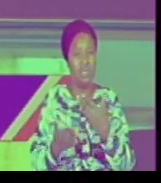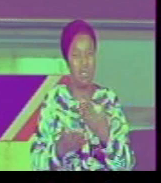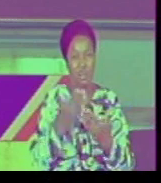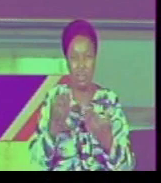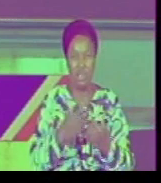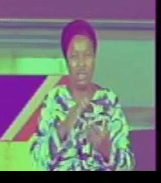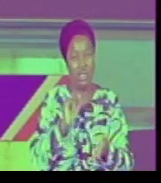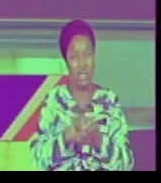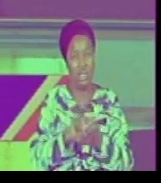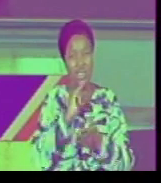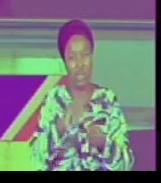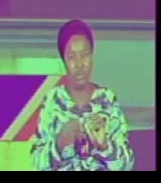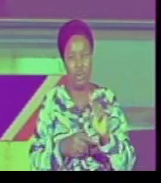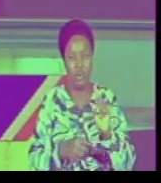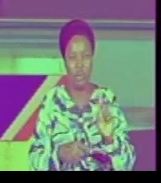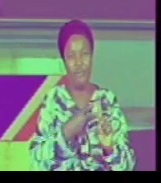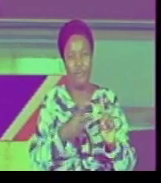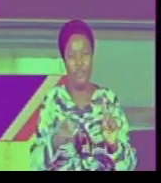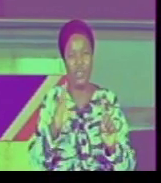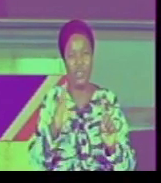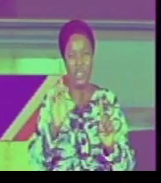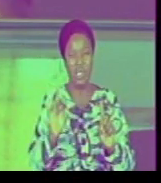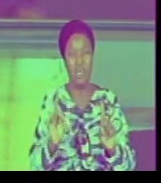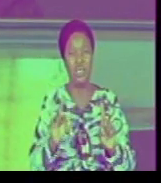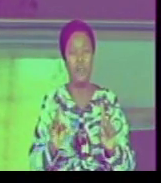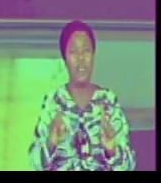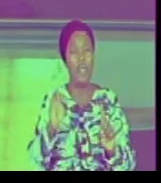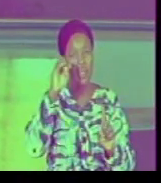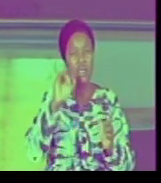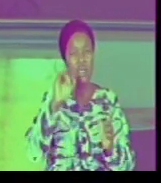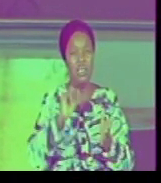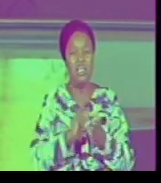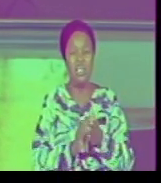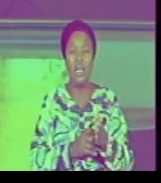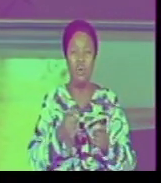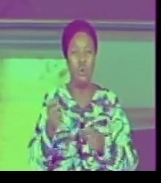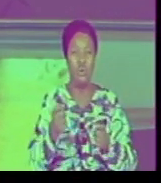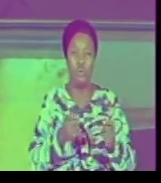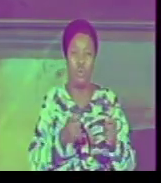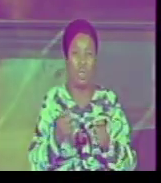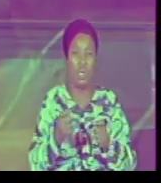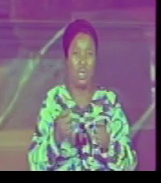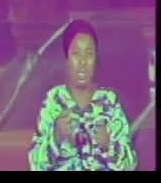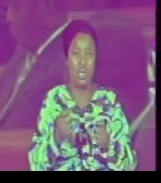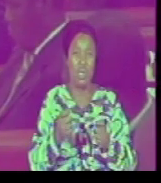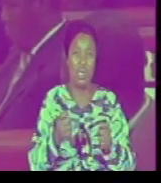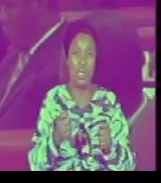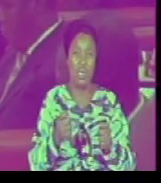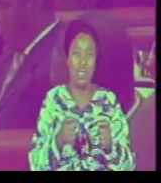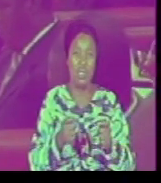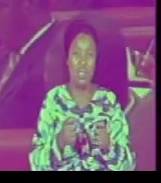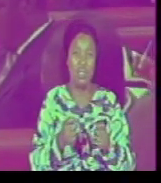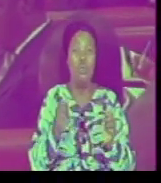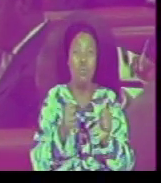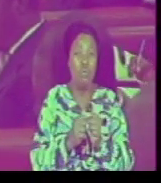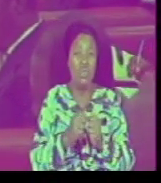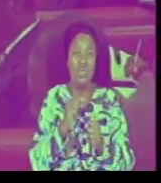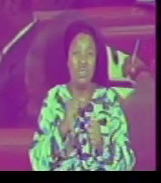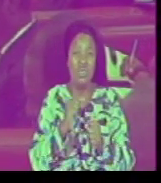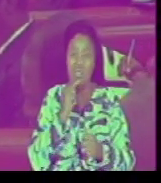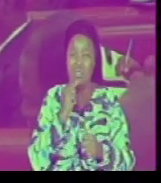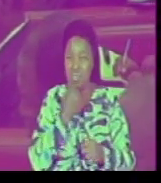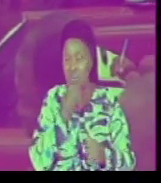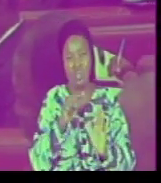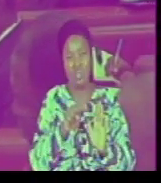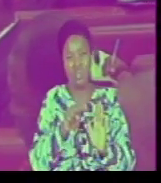at verse 8 there. He that truly, tell me, with diligence. Number two, be diligent